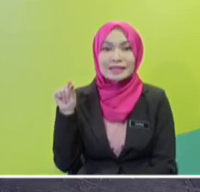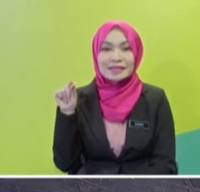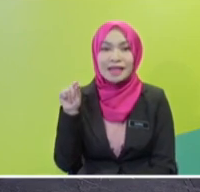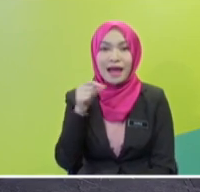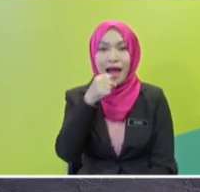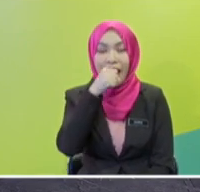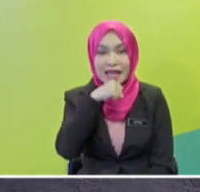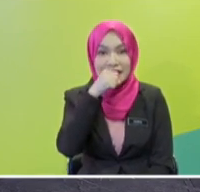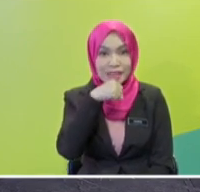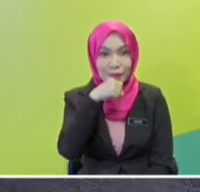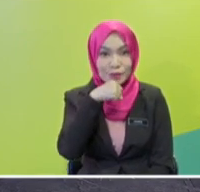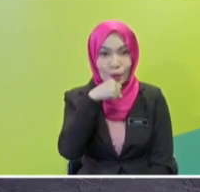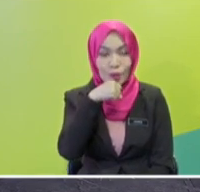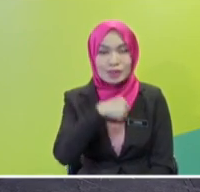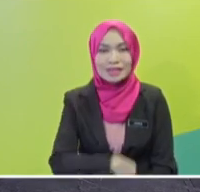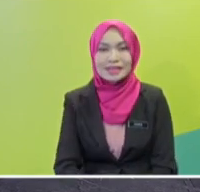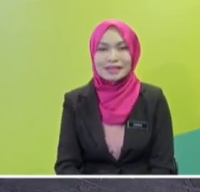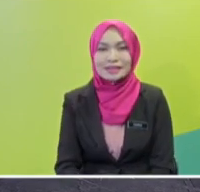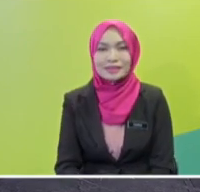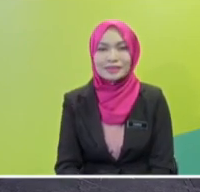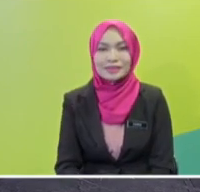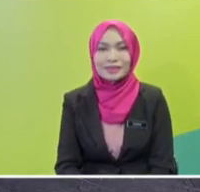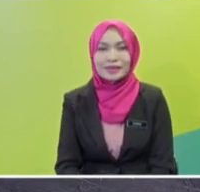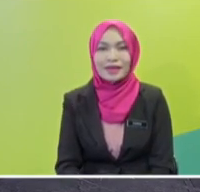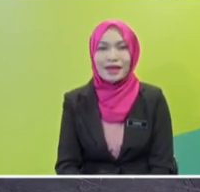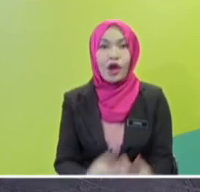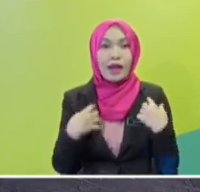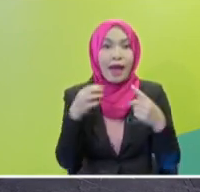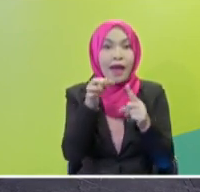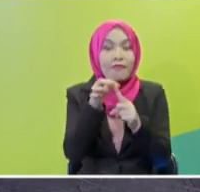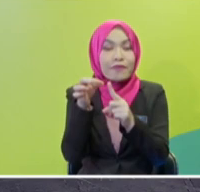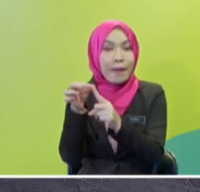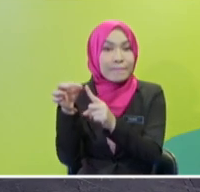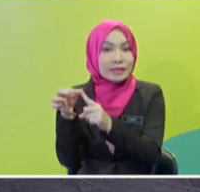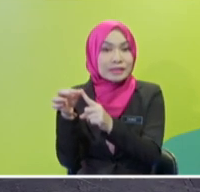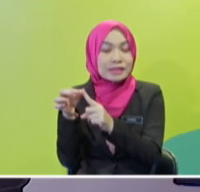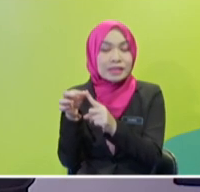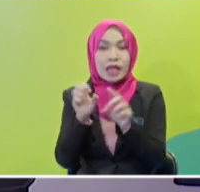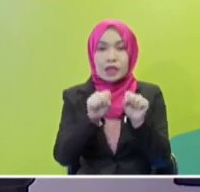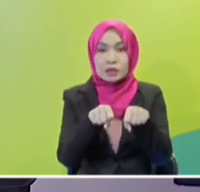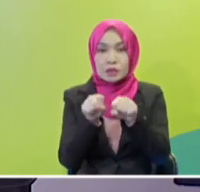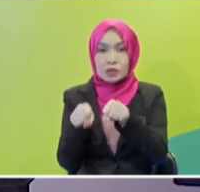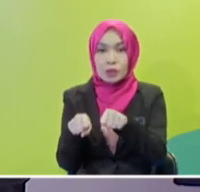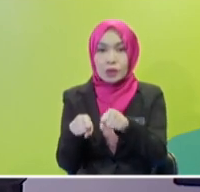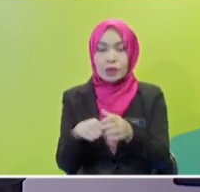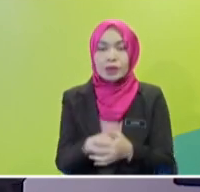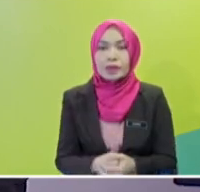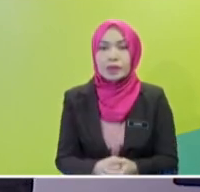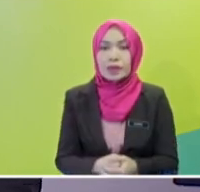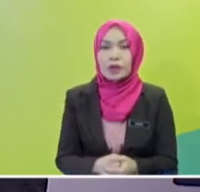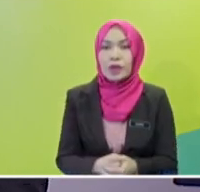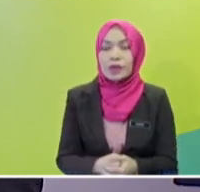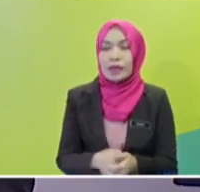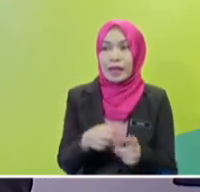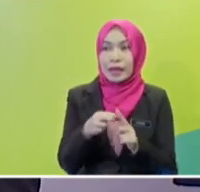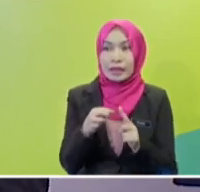cone, there are some alphabets. P, T, S, H, W, N,